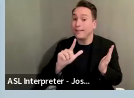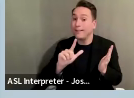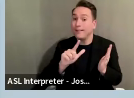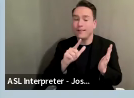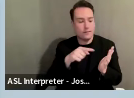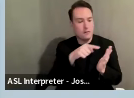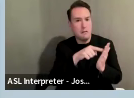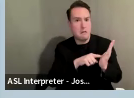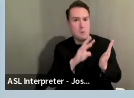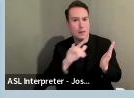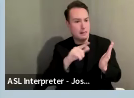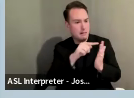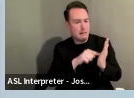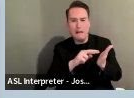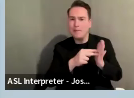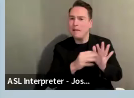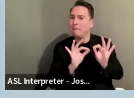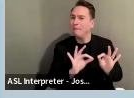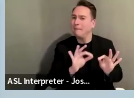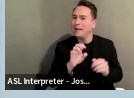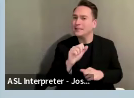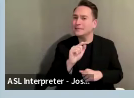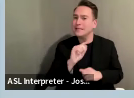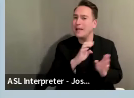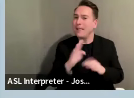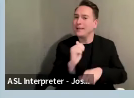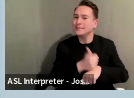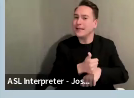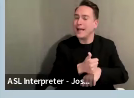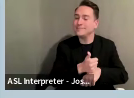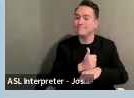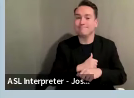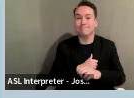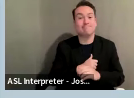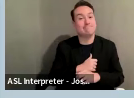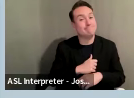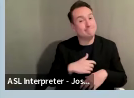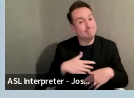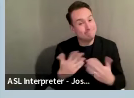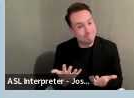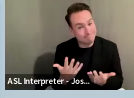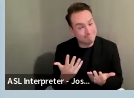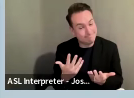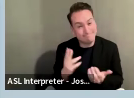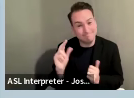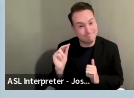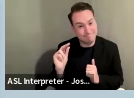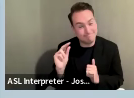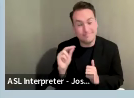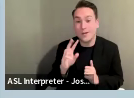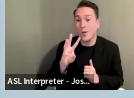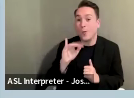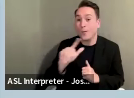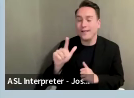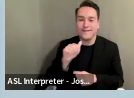think, aha, I have all of my estate planning completed. Well, I think we will learn together tonight that a will typically is not